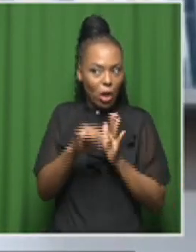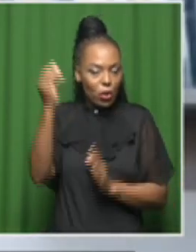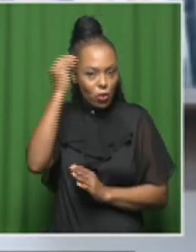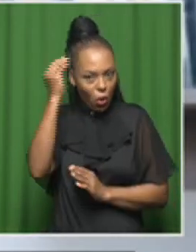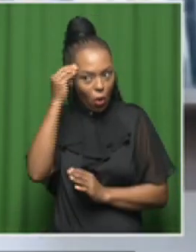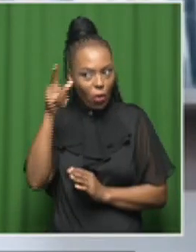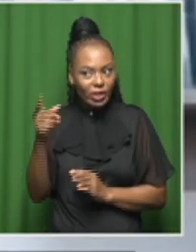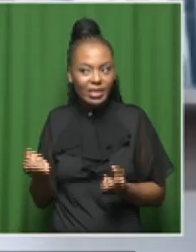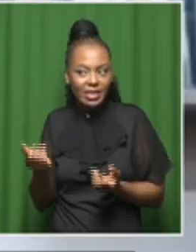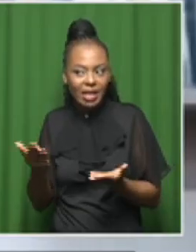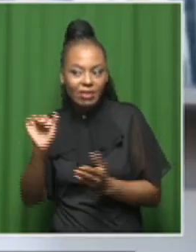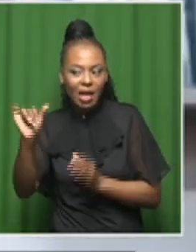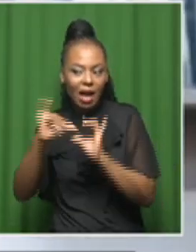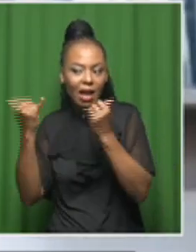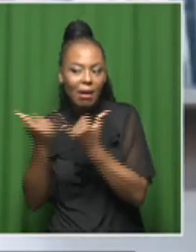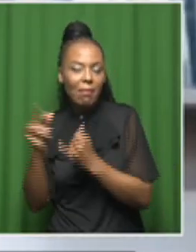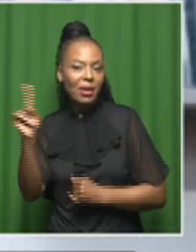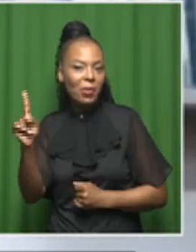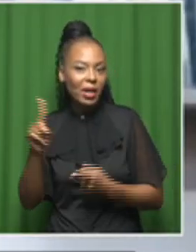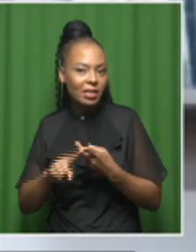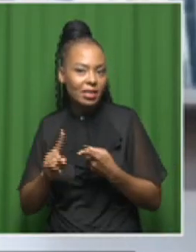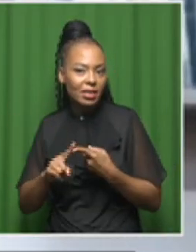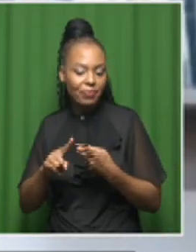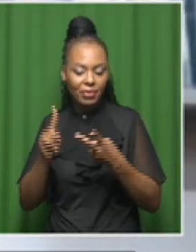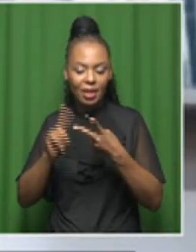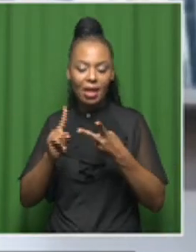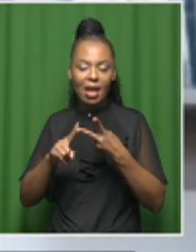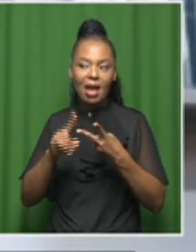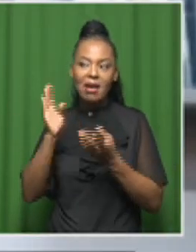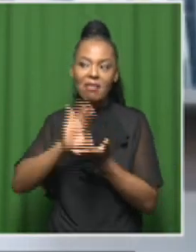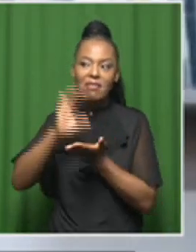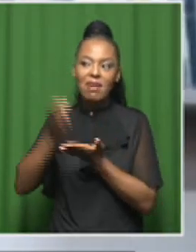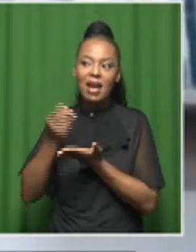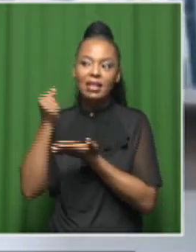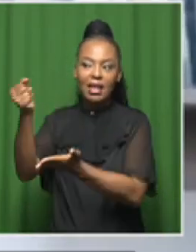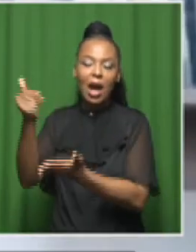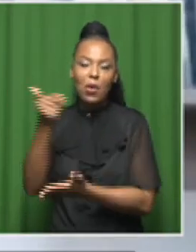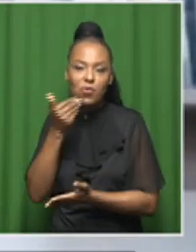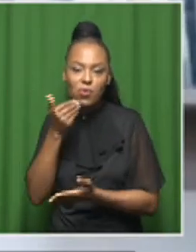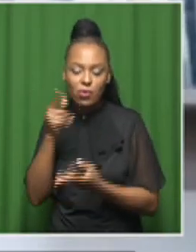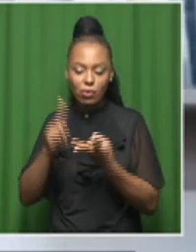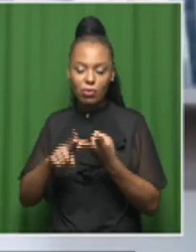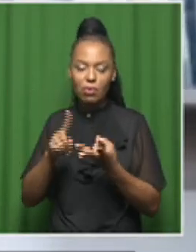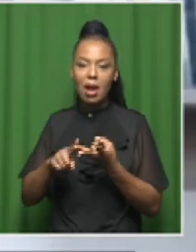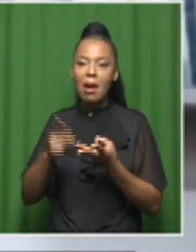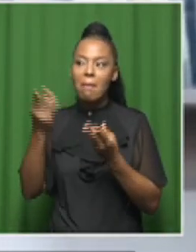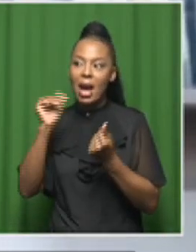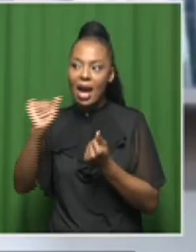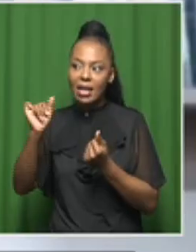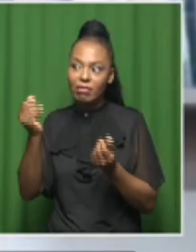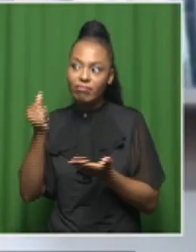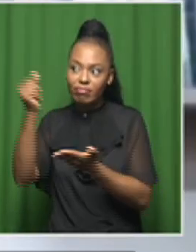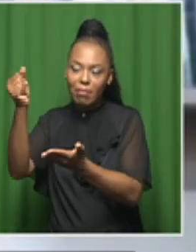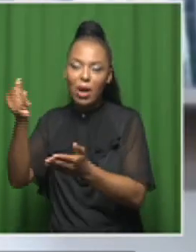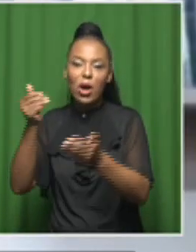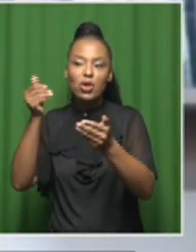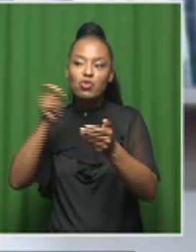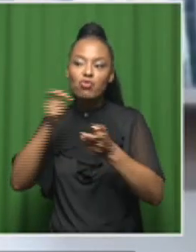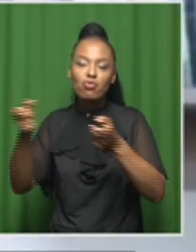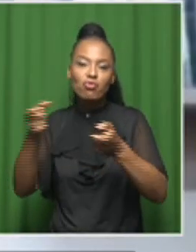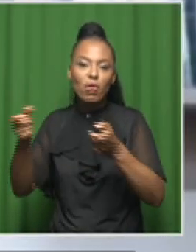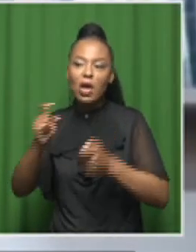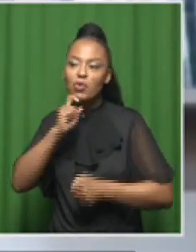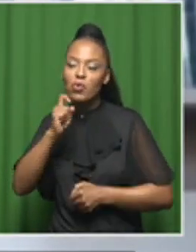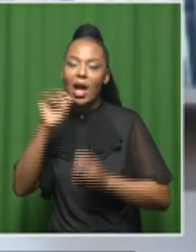what services are you providing, who is your funder, how are you utilizing the funds that you are given,